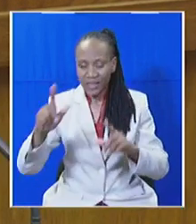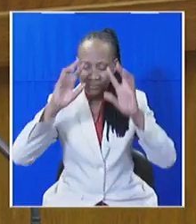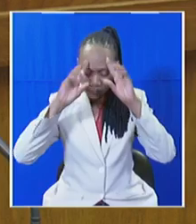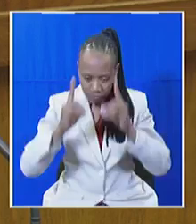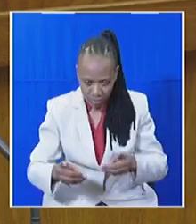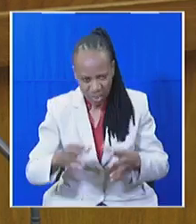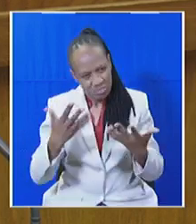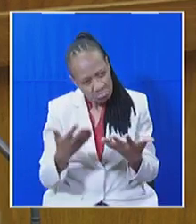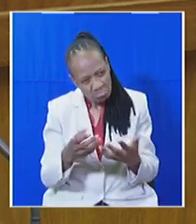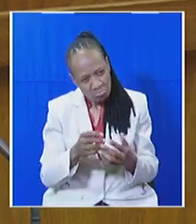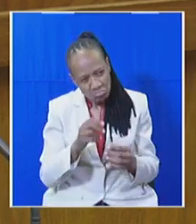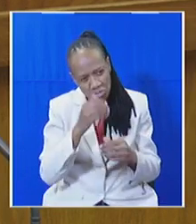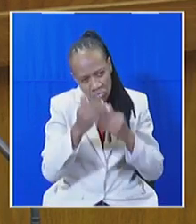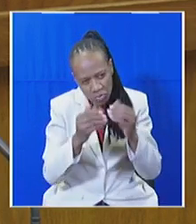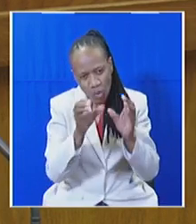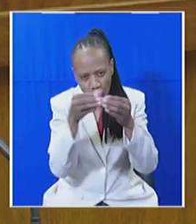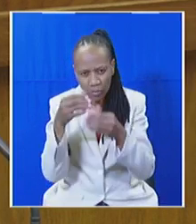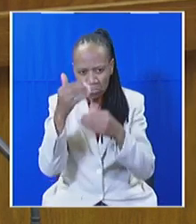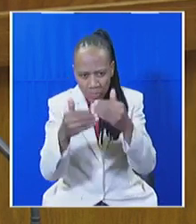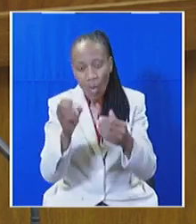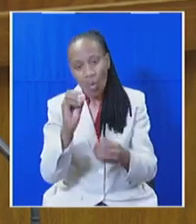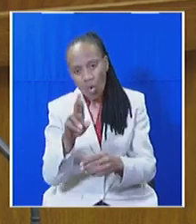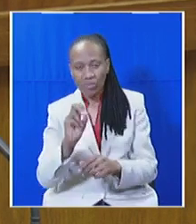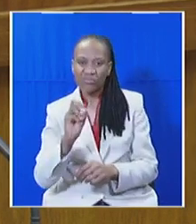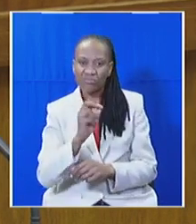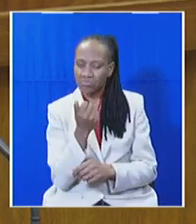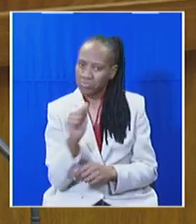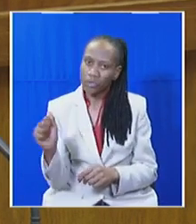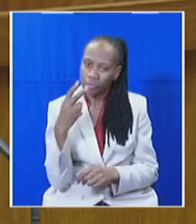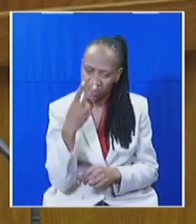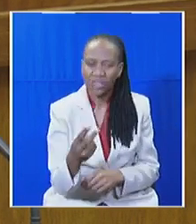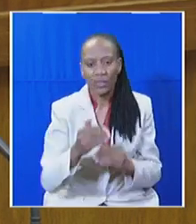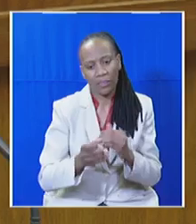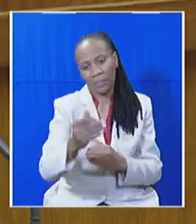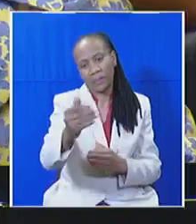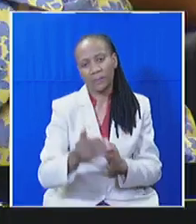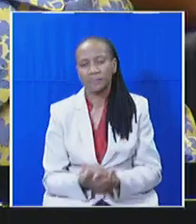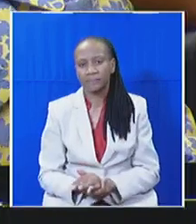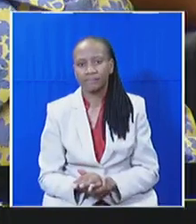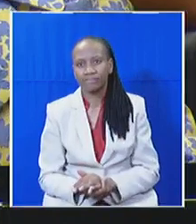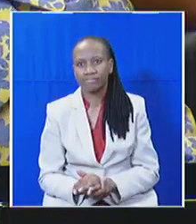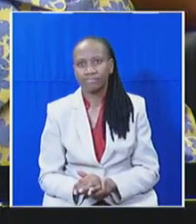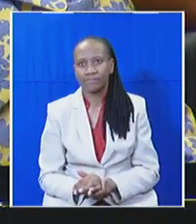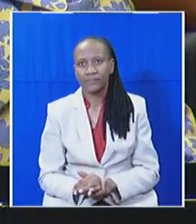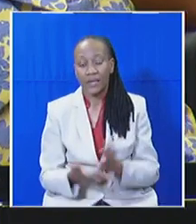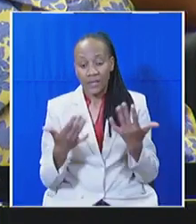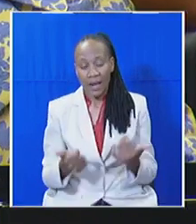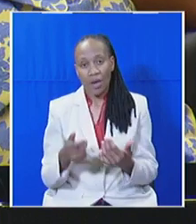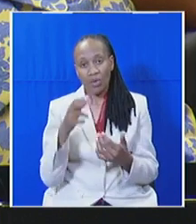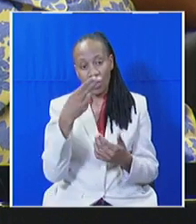will then take decisions at that point. Thank you, Madam Speaker. The Honorable Hill